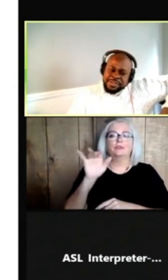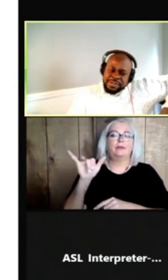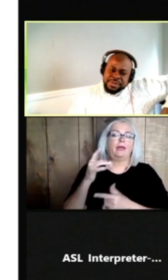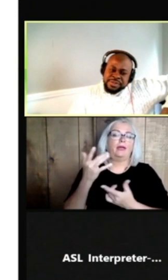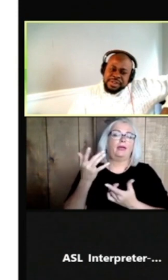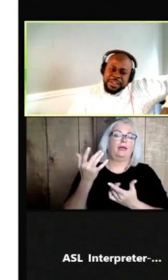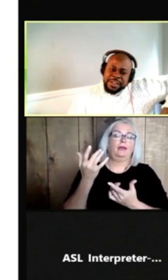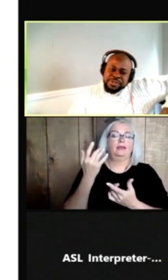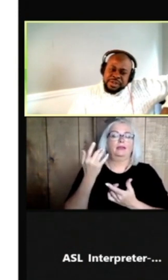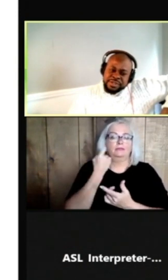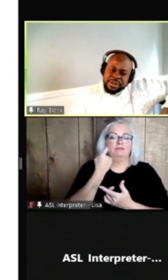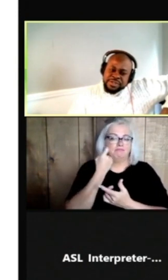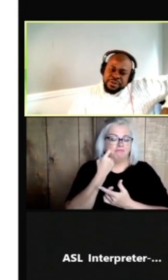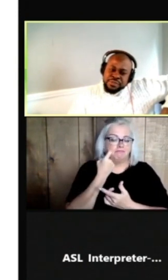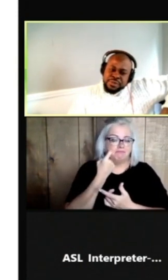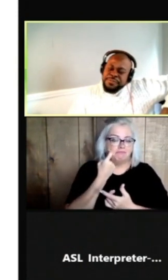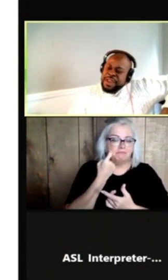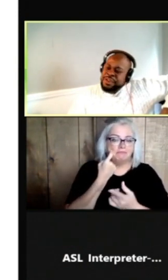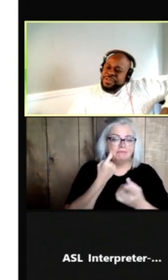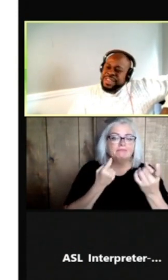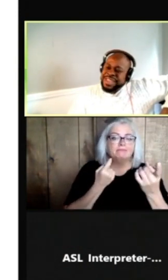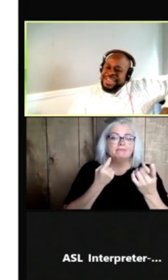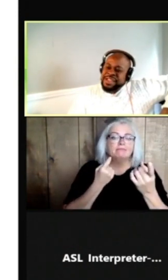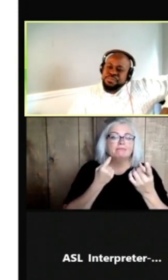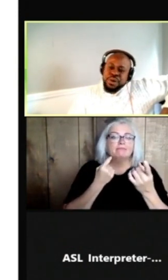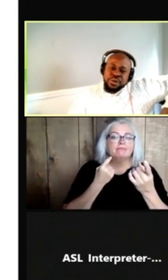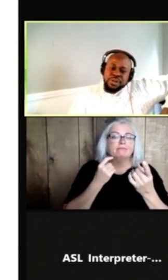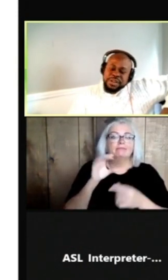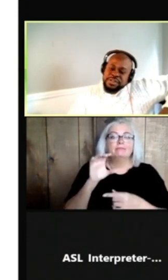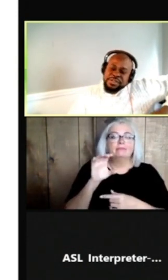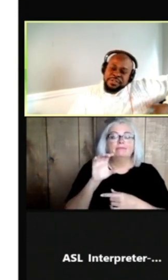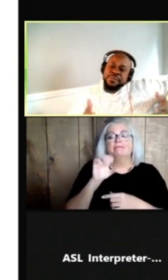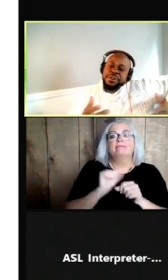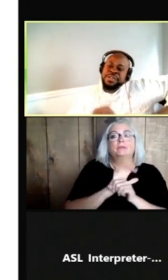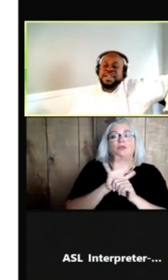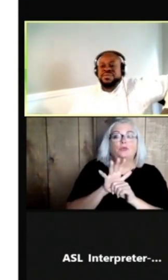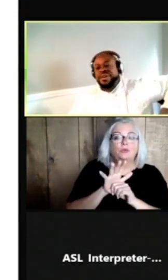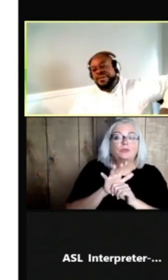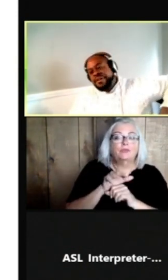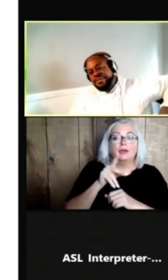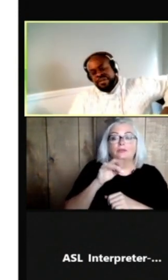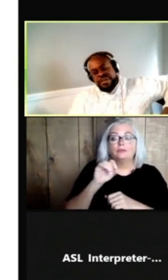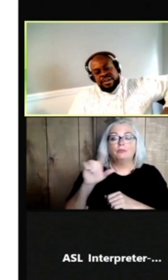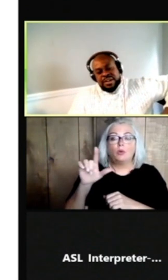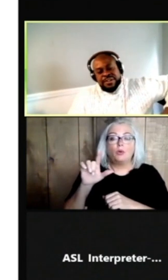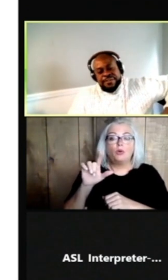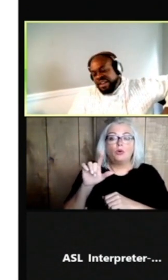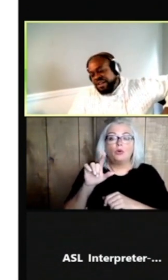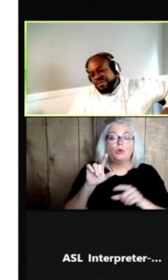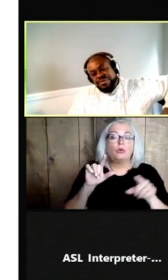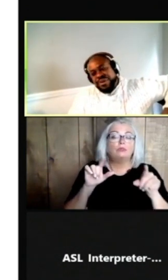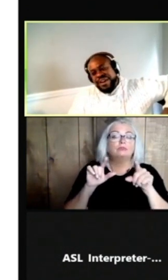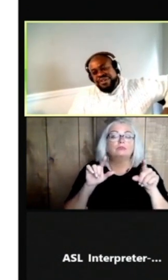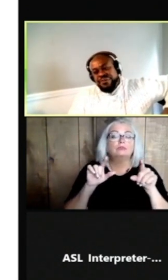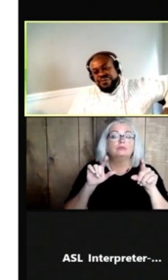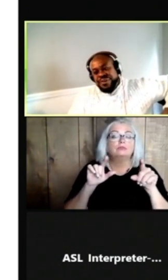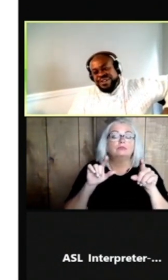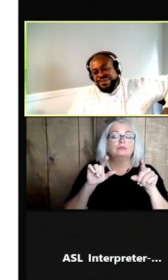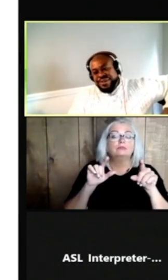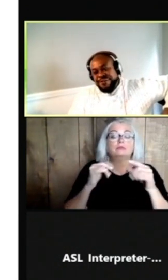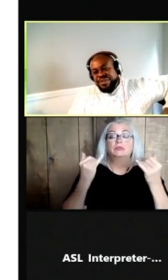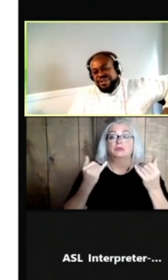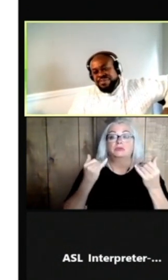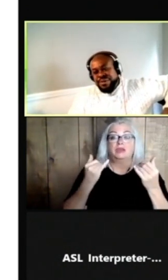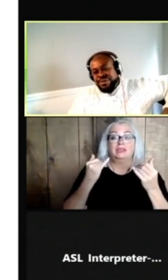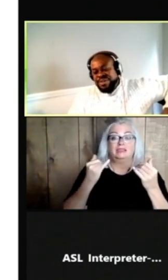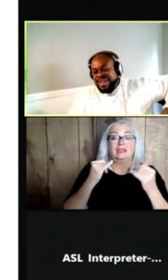from Axios and Ipsos, and it's a coronavirus index poll, and this is the 42nd wave of it. The fact that we're at wave number